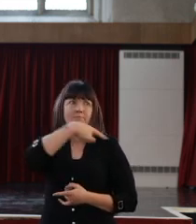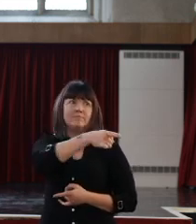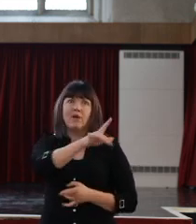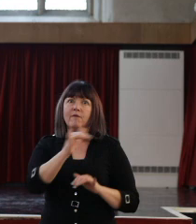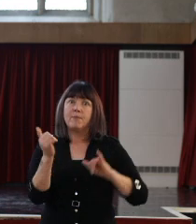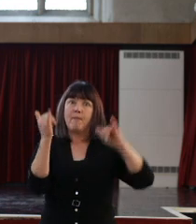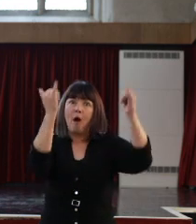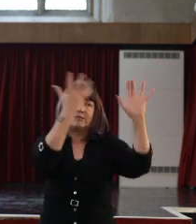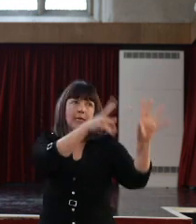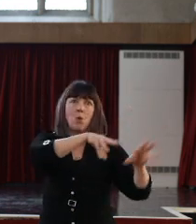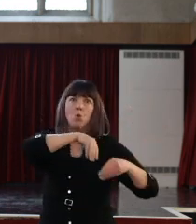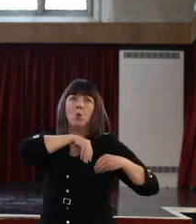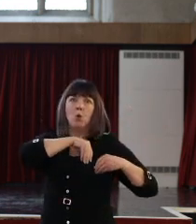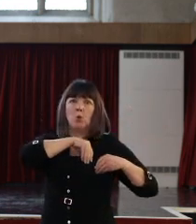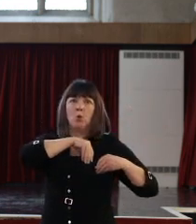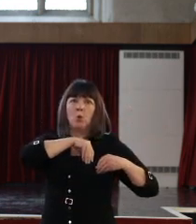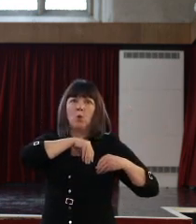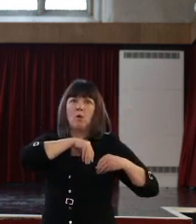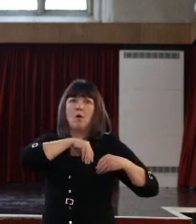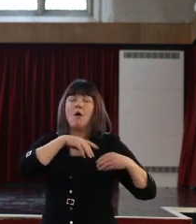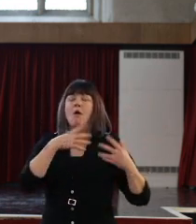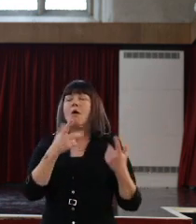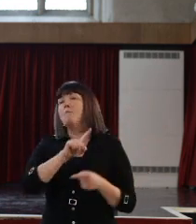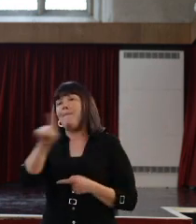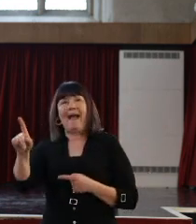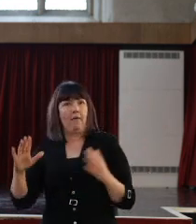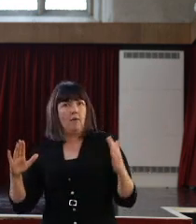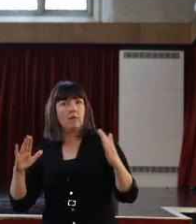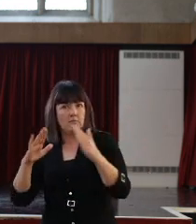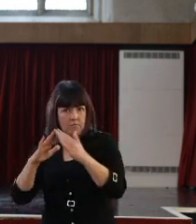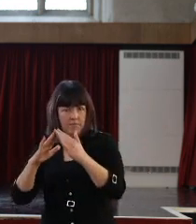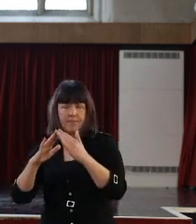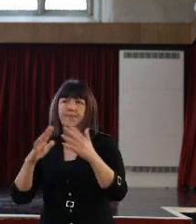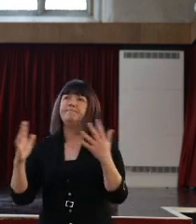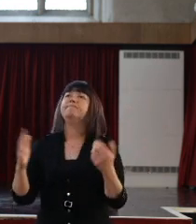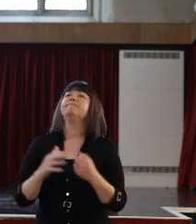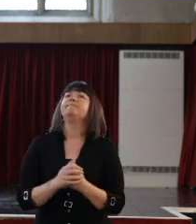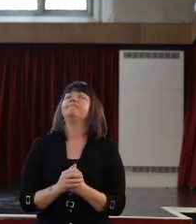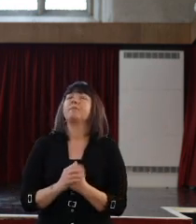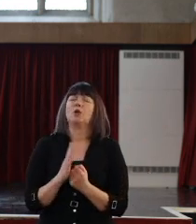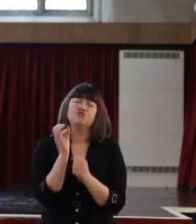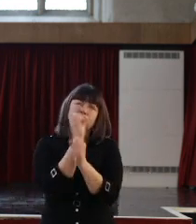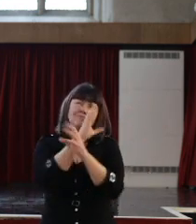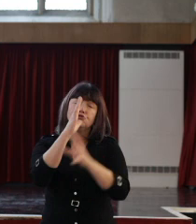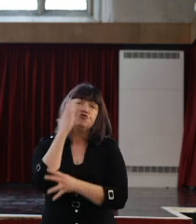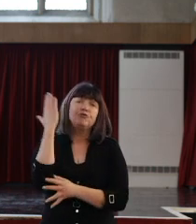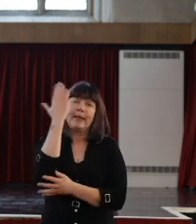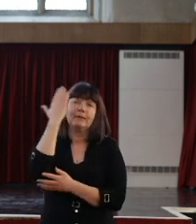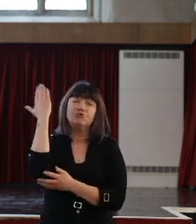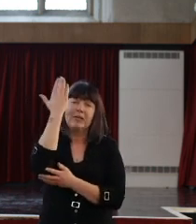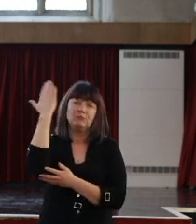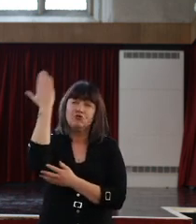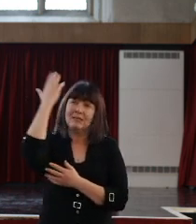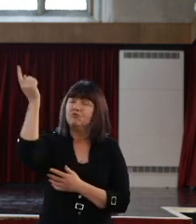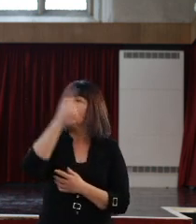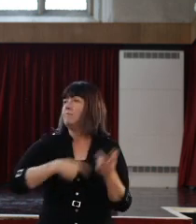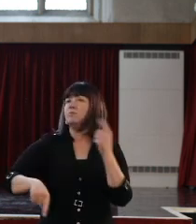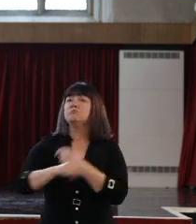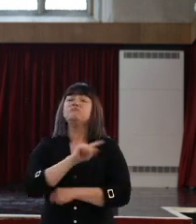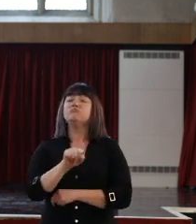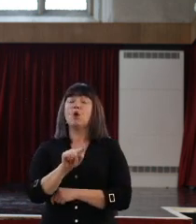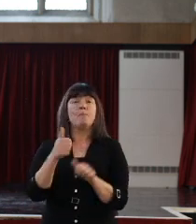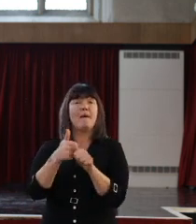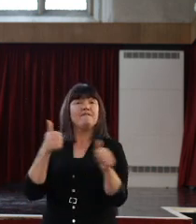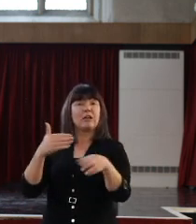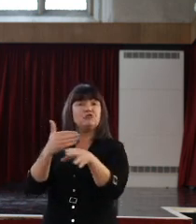my tribe. So I dreamed about this cultural life, and in 1990, the pull to be involved in the arts was so strong, I quit my factory job, signed on.